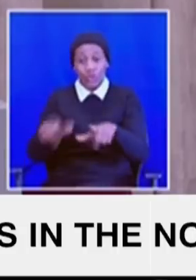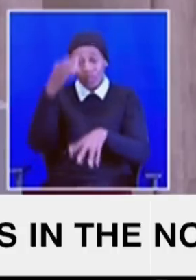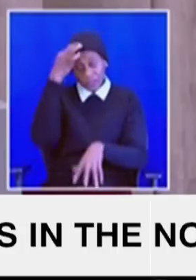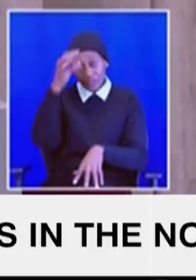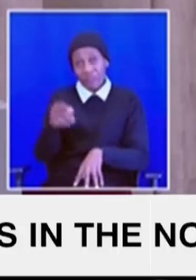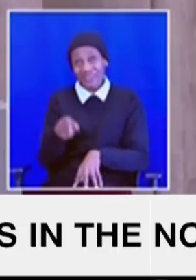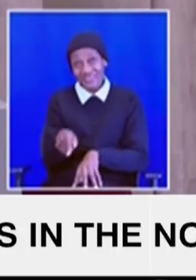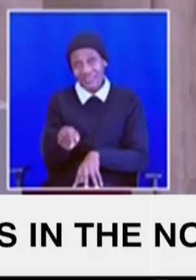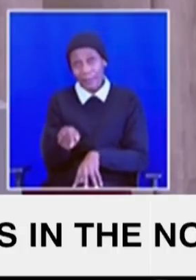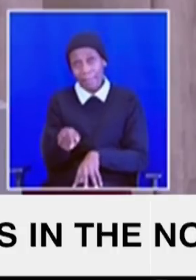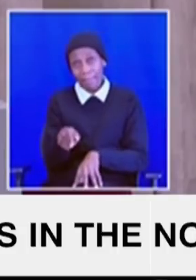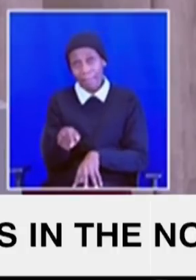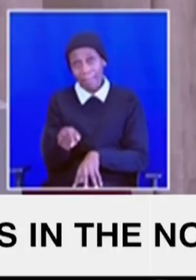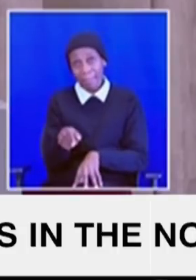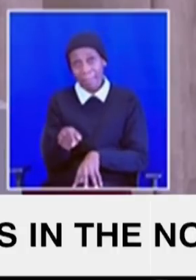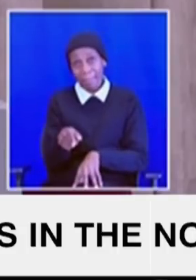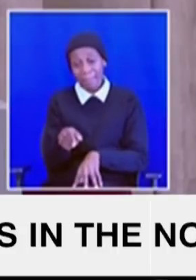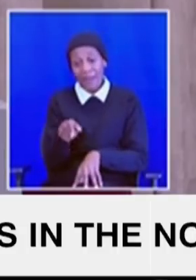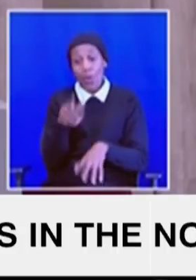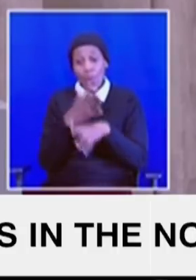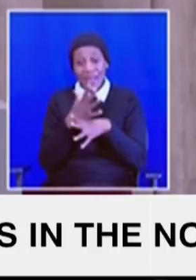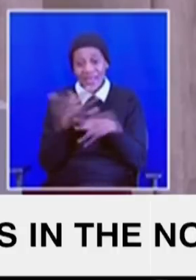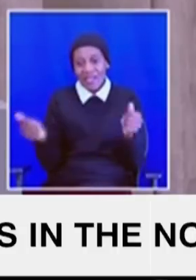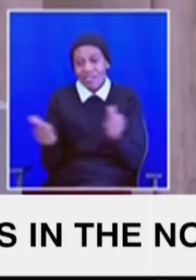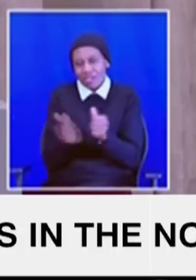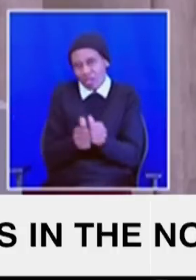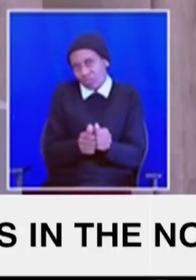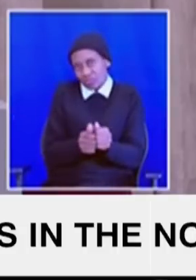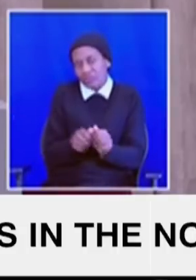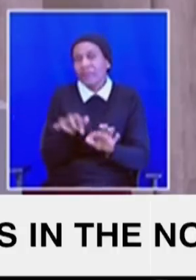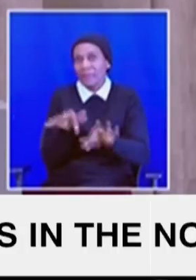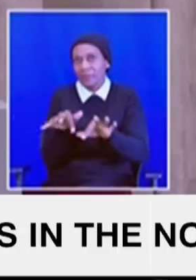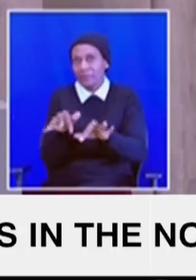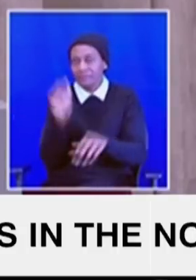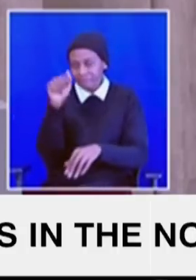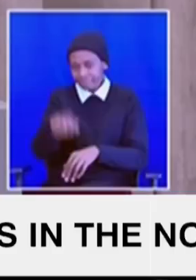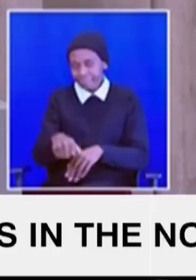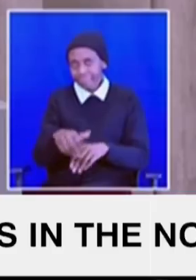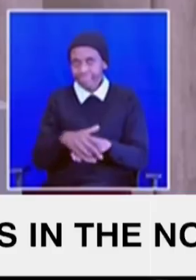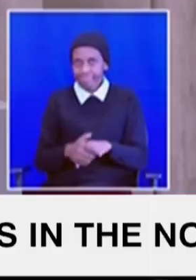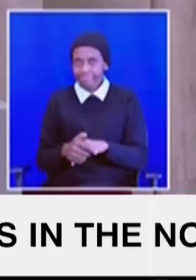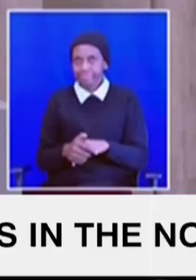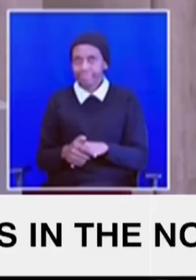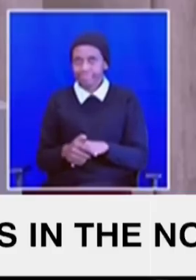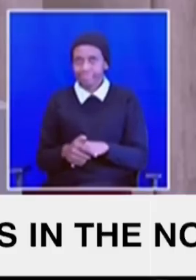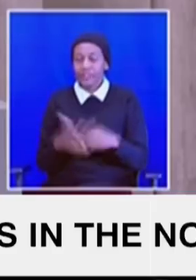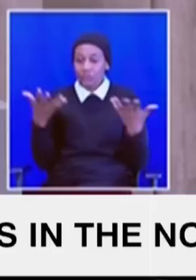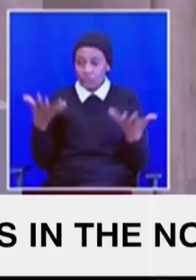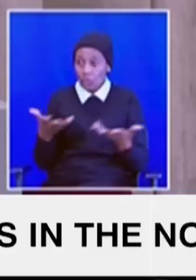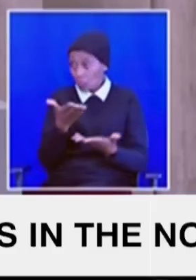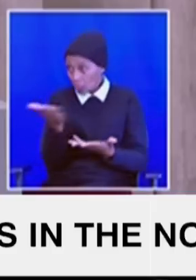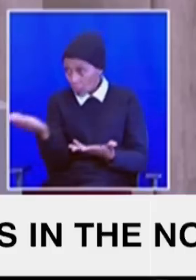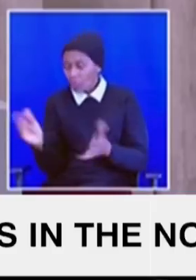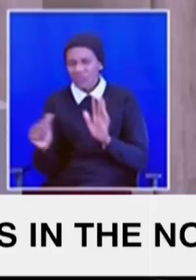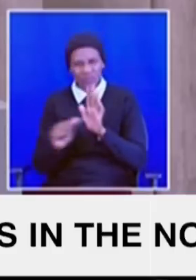government is the closest government to the people. I think it's important for us